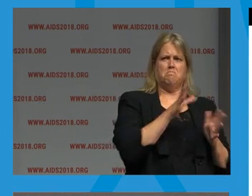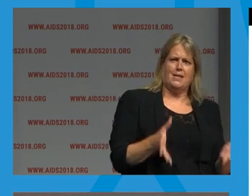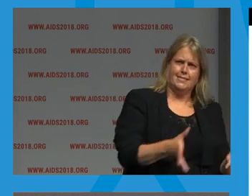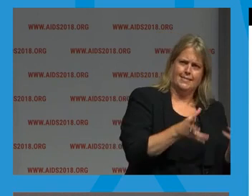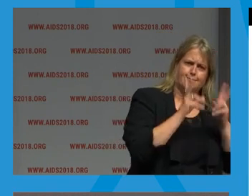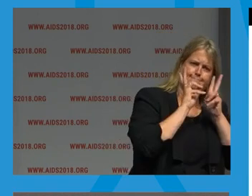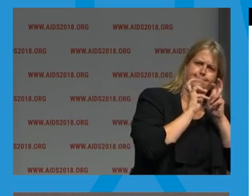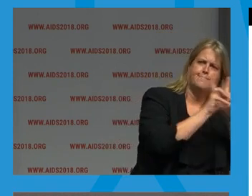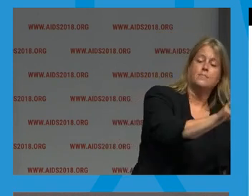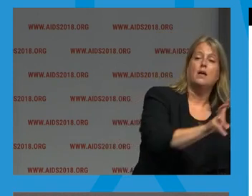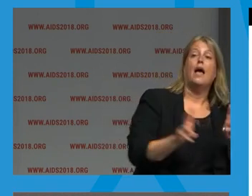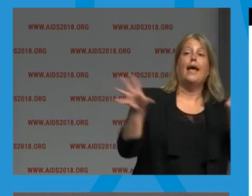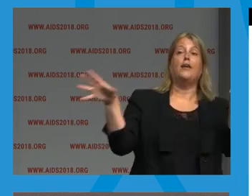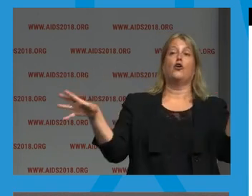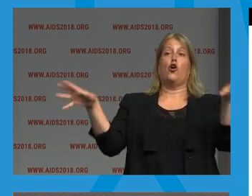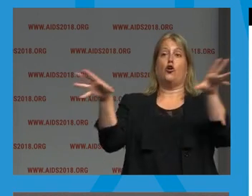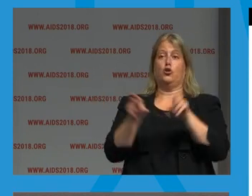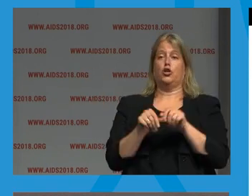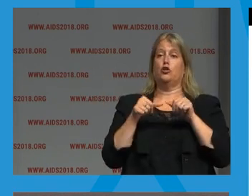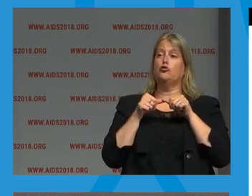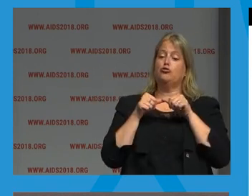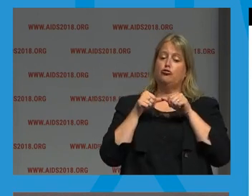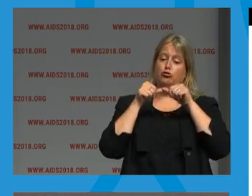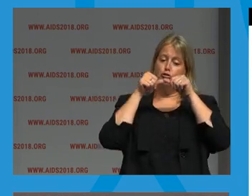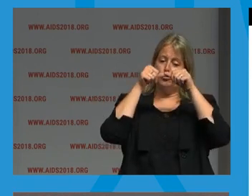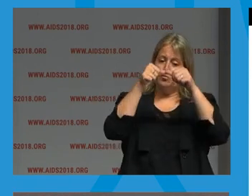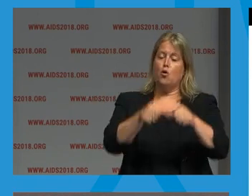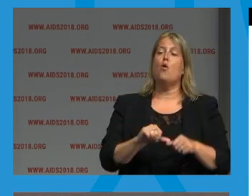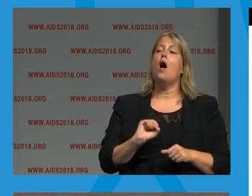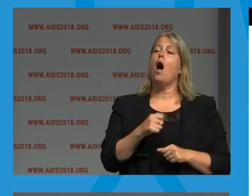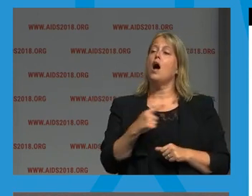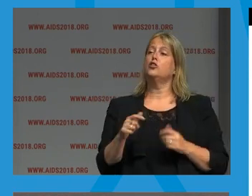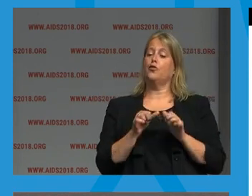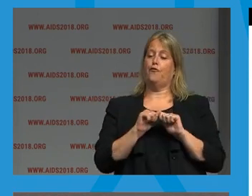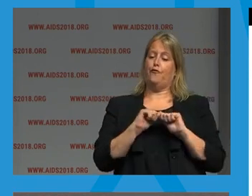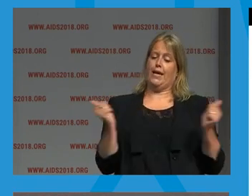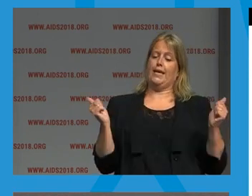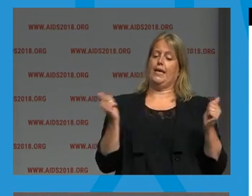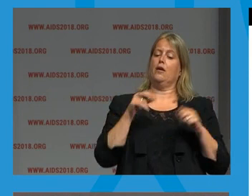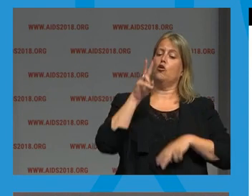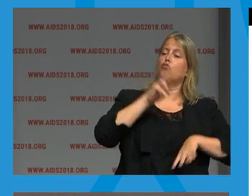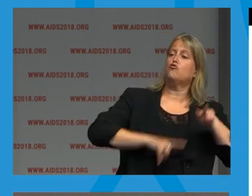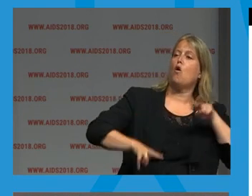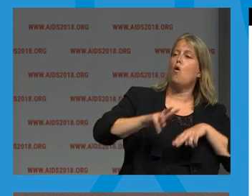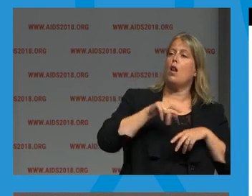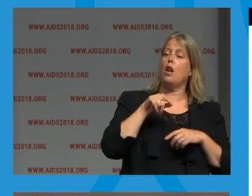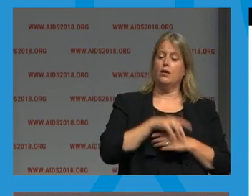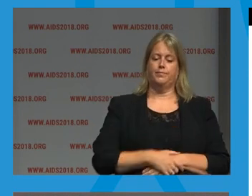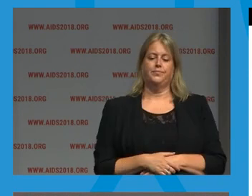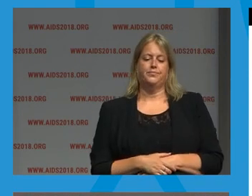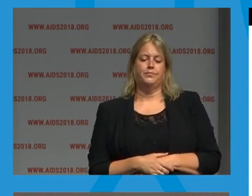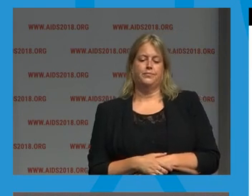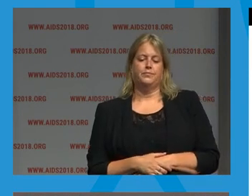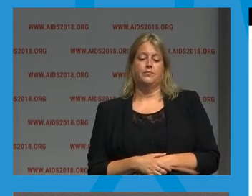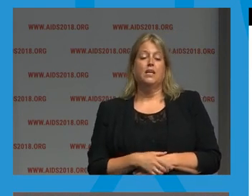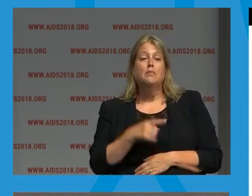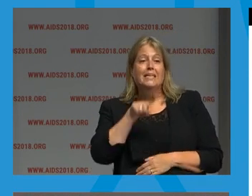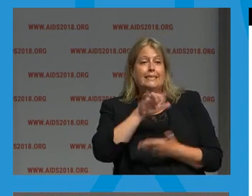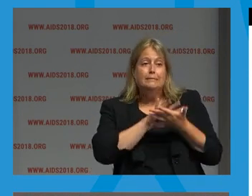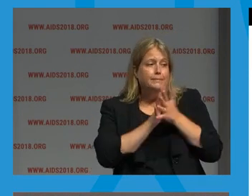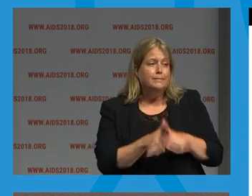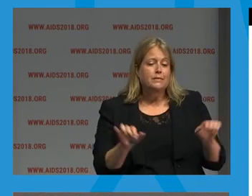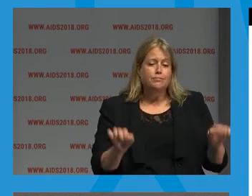in conclusion, durable ART-free control of HIV viremia in the absence of eradication by